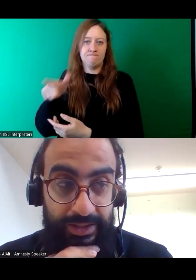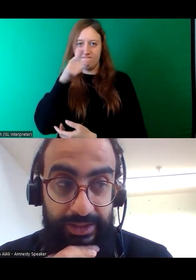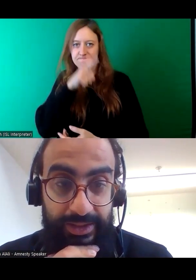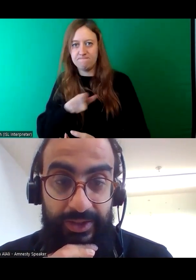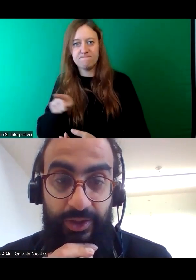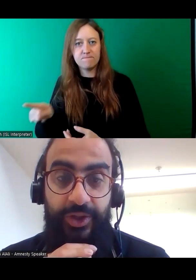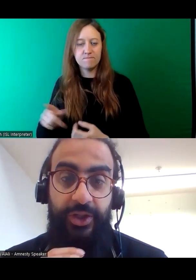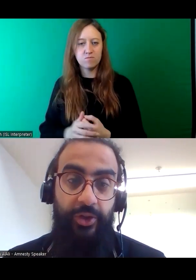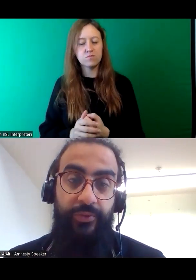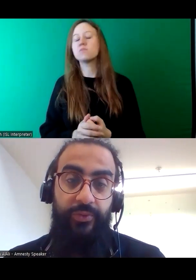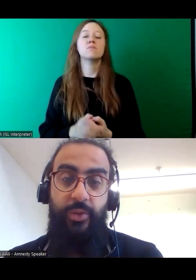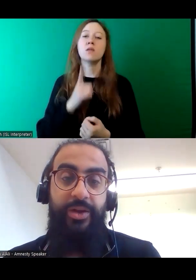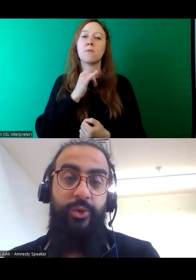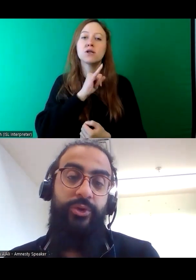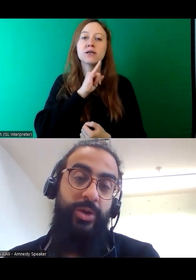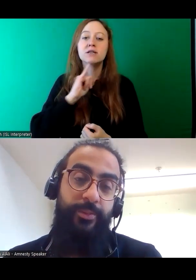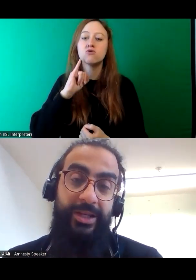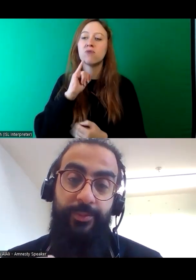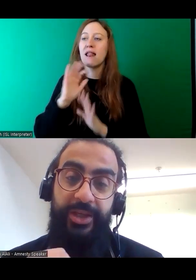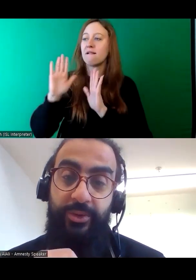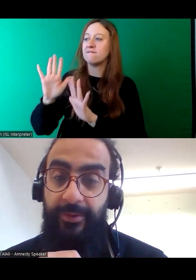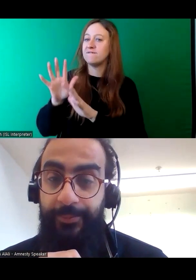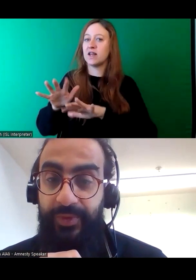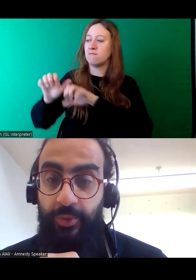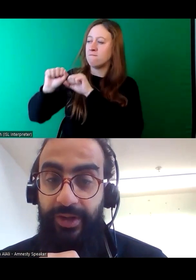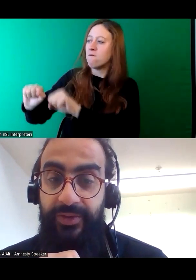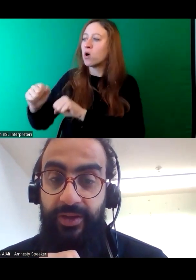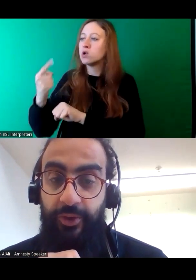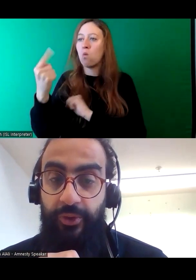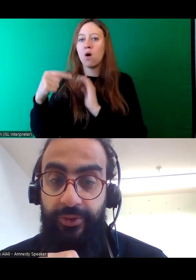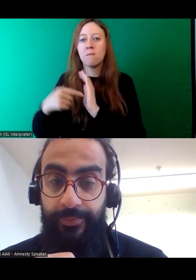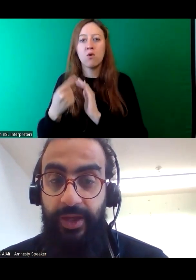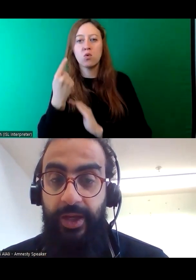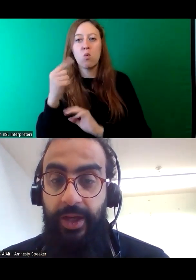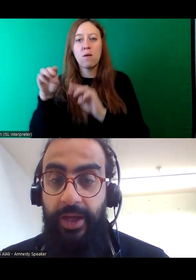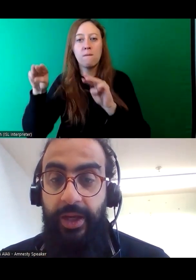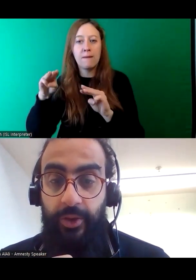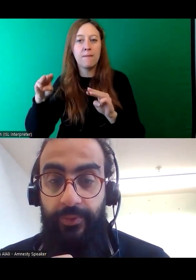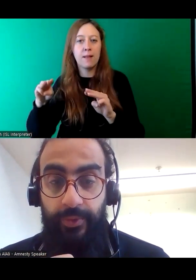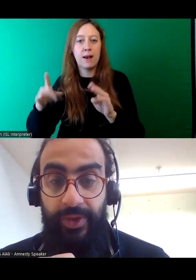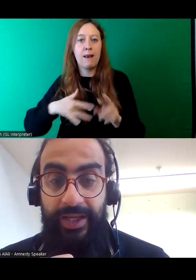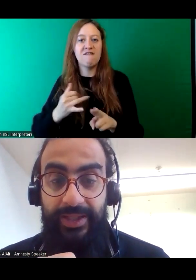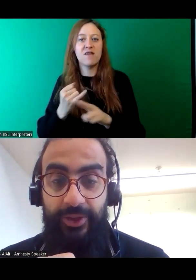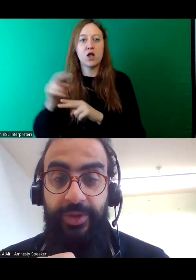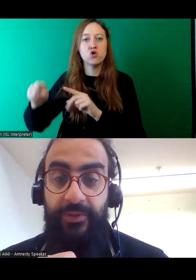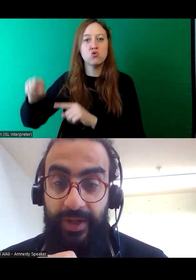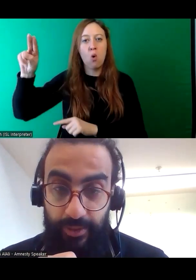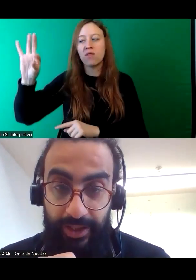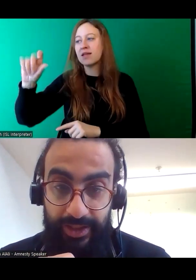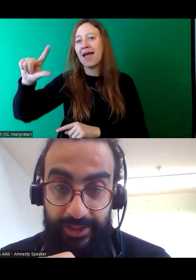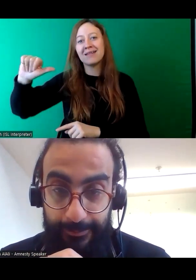Israel instruction of the 1.1 million people who are living in the north of Gaza to